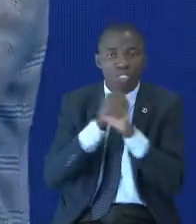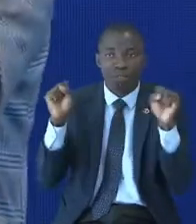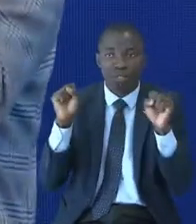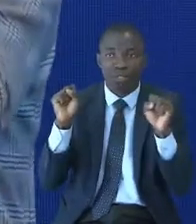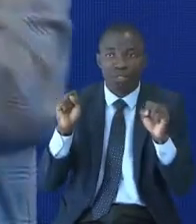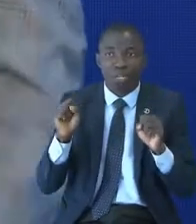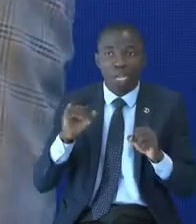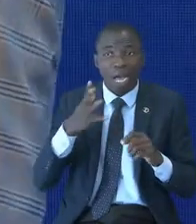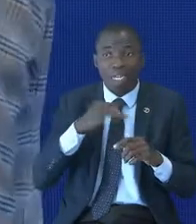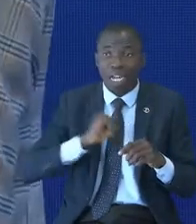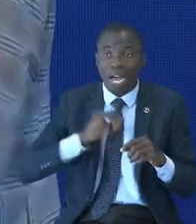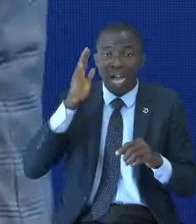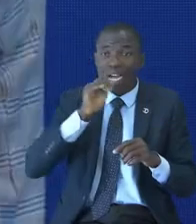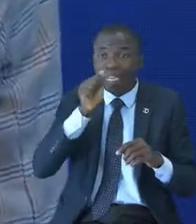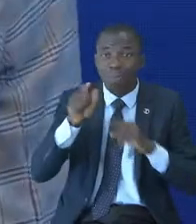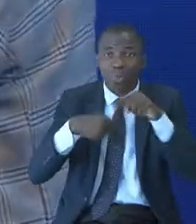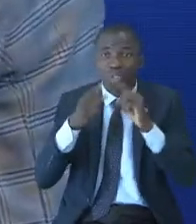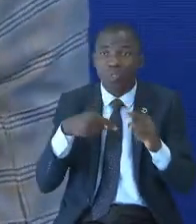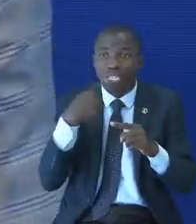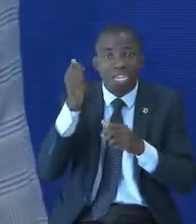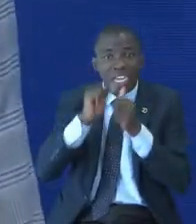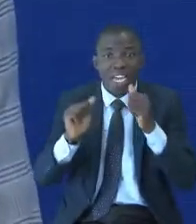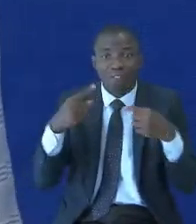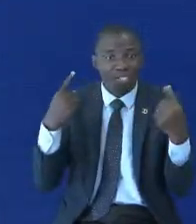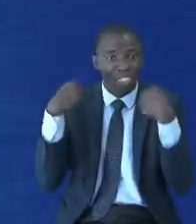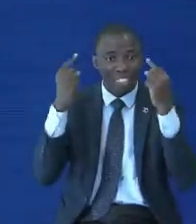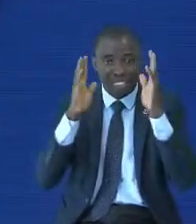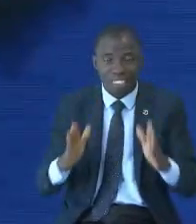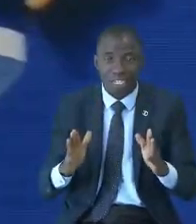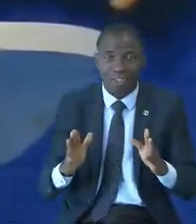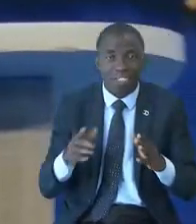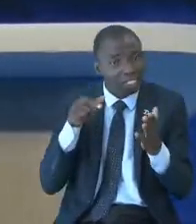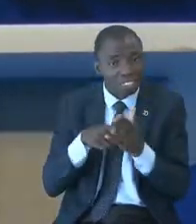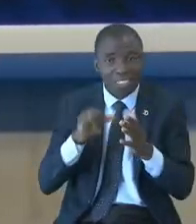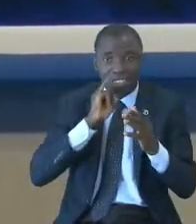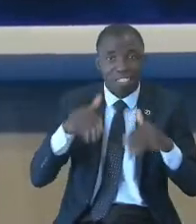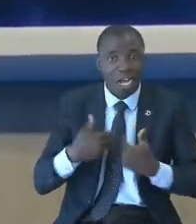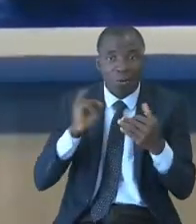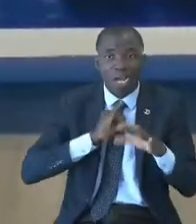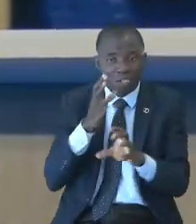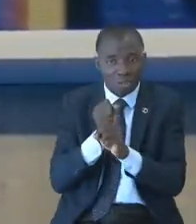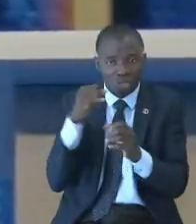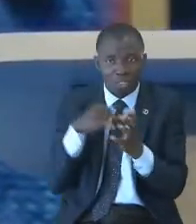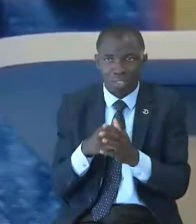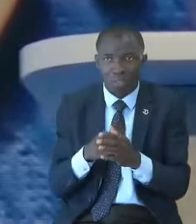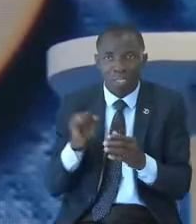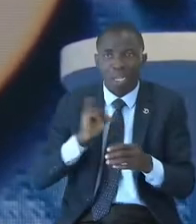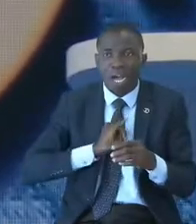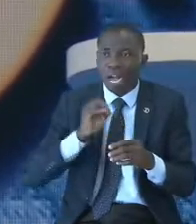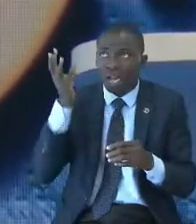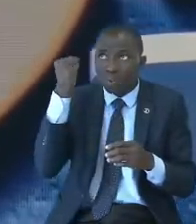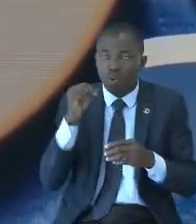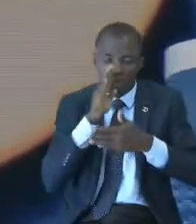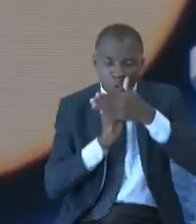And I'm going to tell every sinner, this is how I got it. I was humble. I